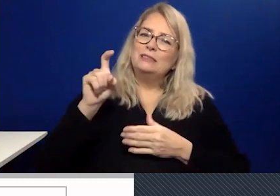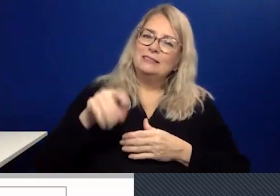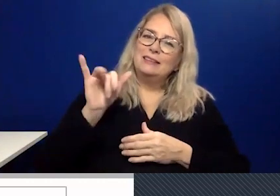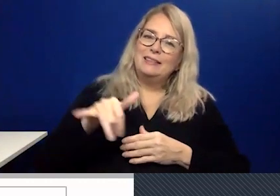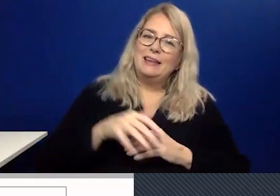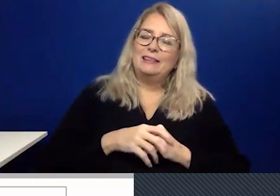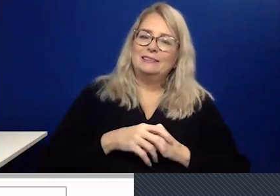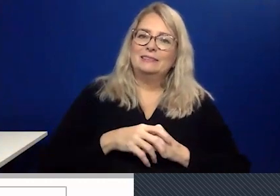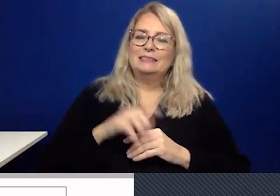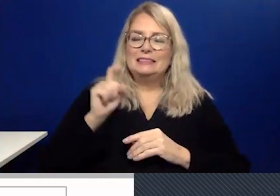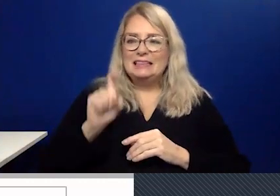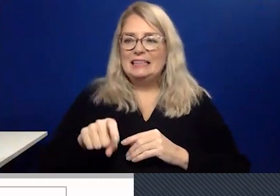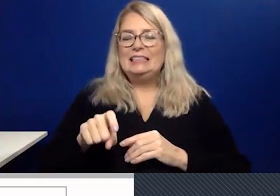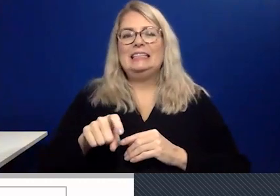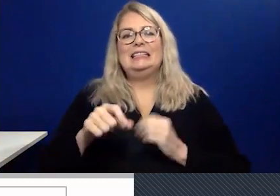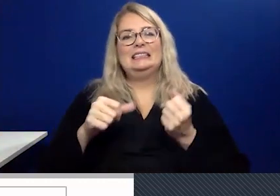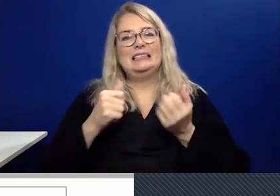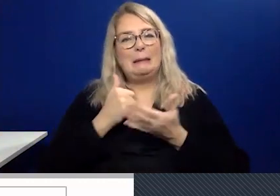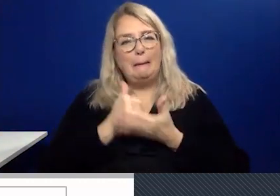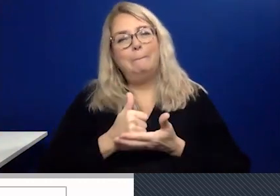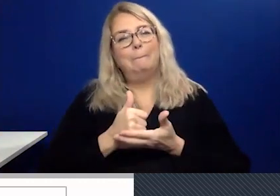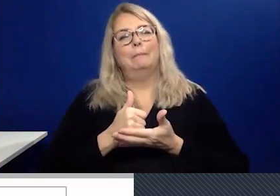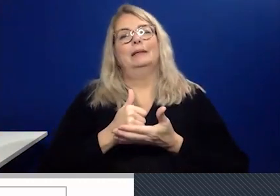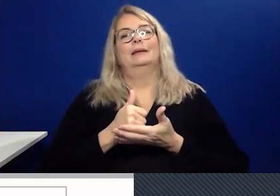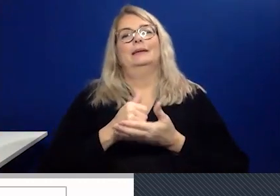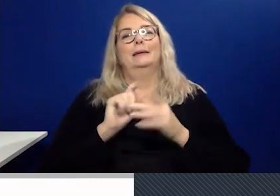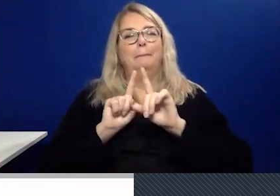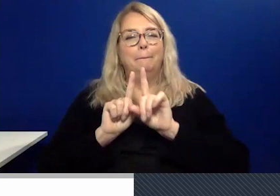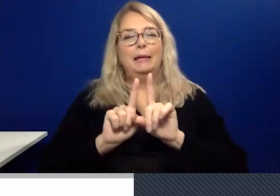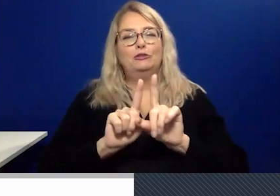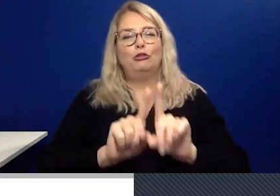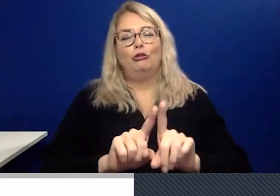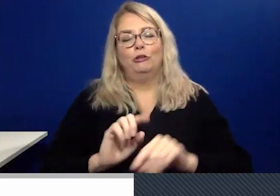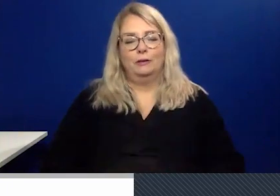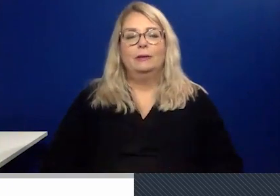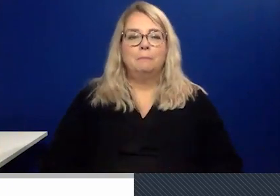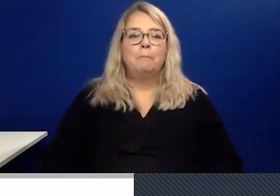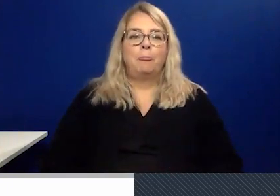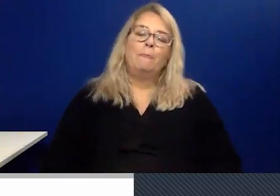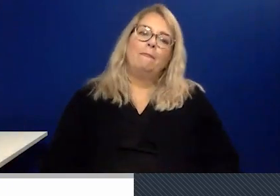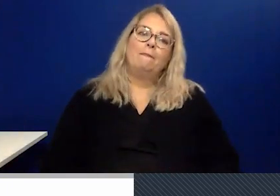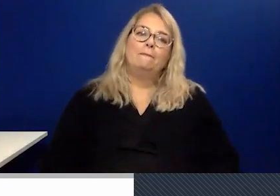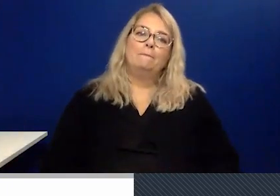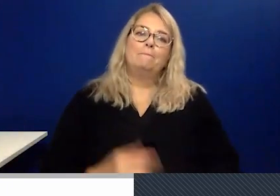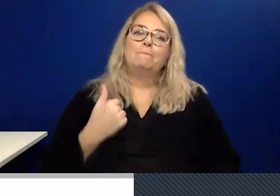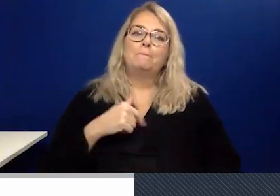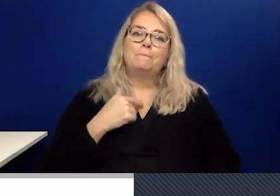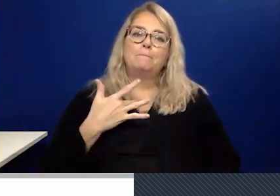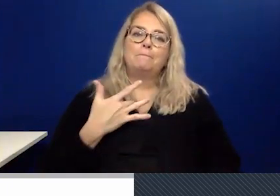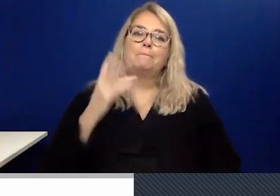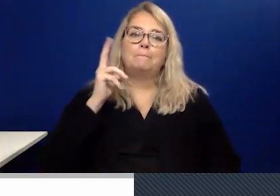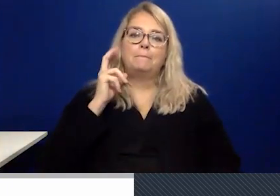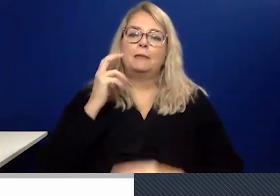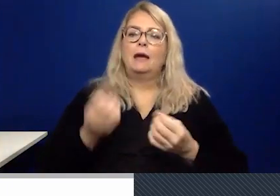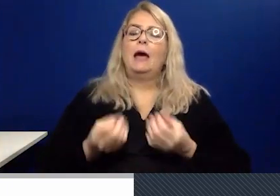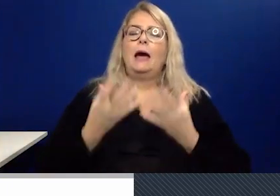they need that assistance and that mentorship. So we're going to just, you know, we always hear about, well, how many students do